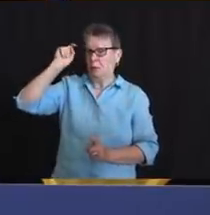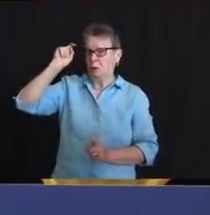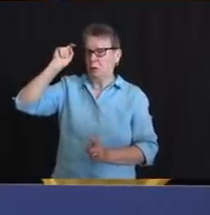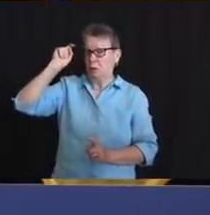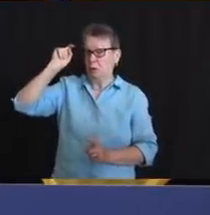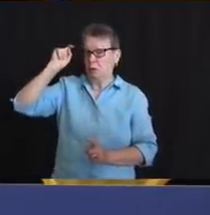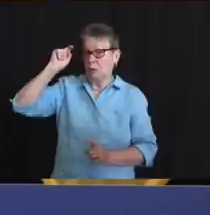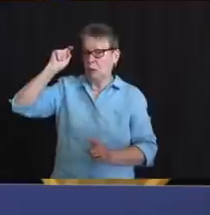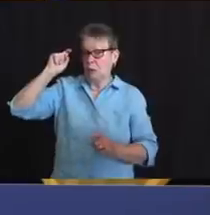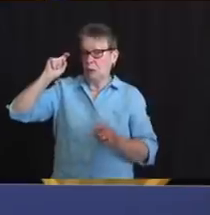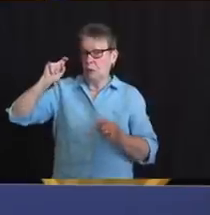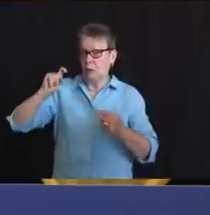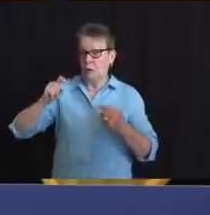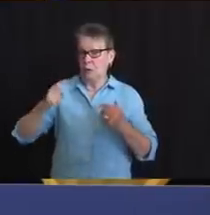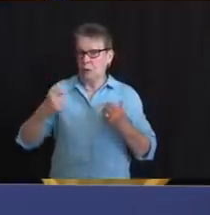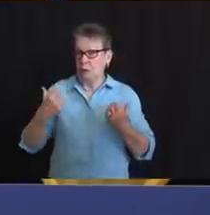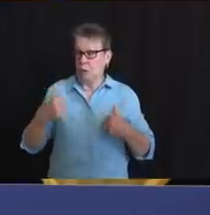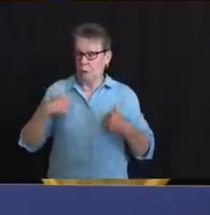further drive down